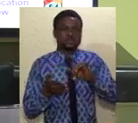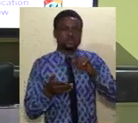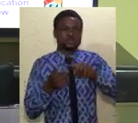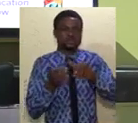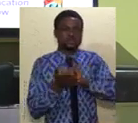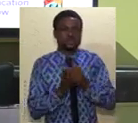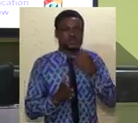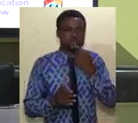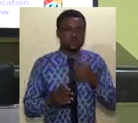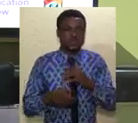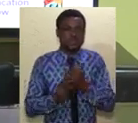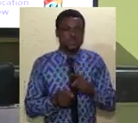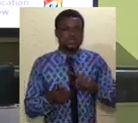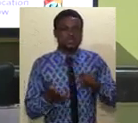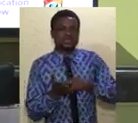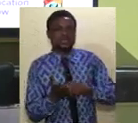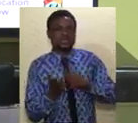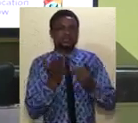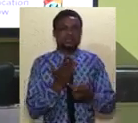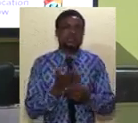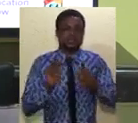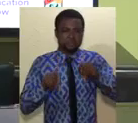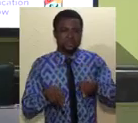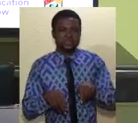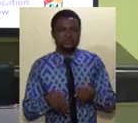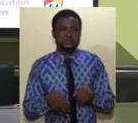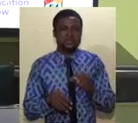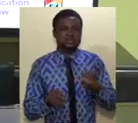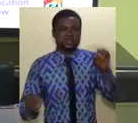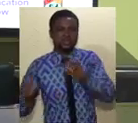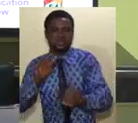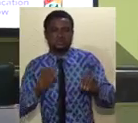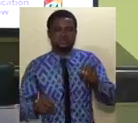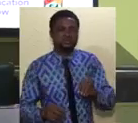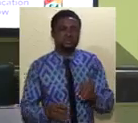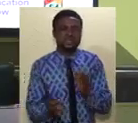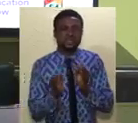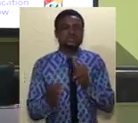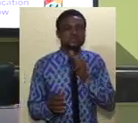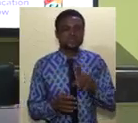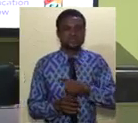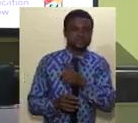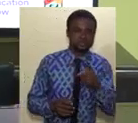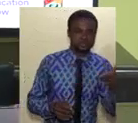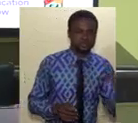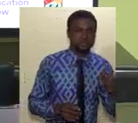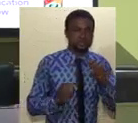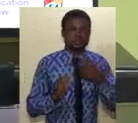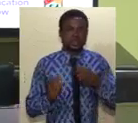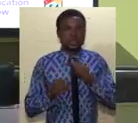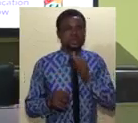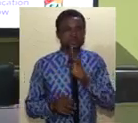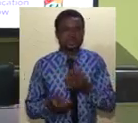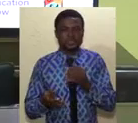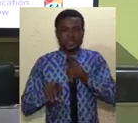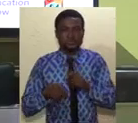this program possible. Without whose contribution and support, we won't be able to bring this show to your homes.